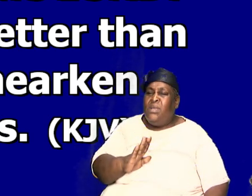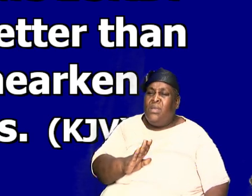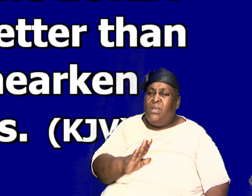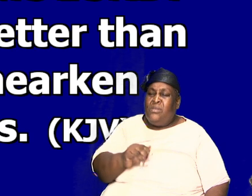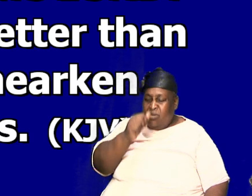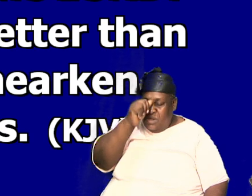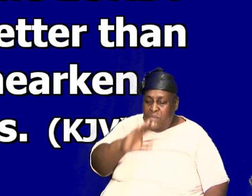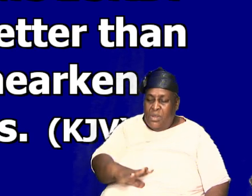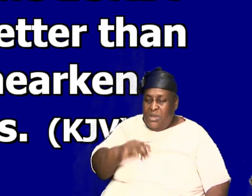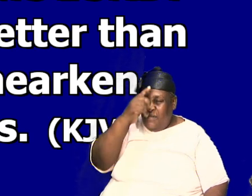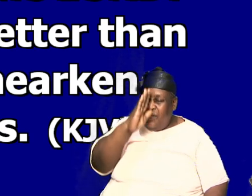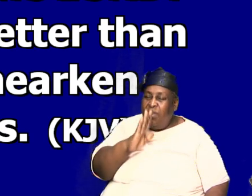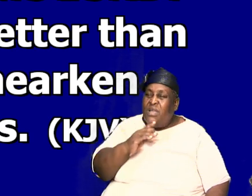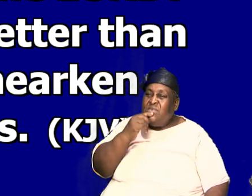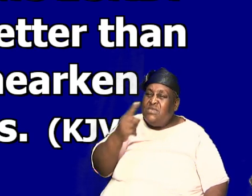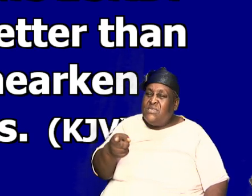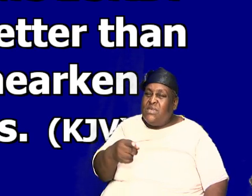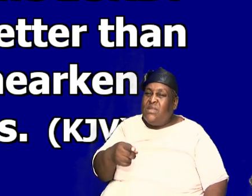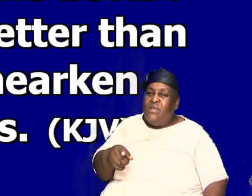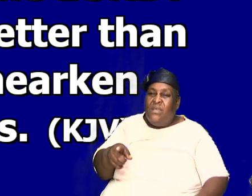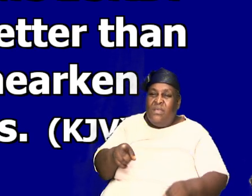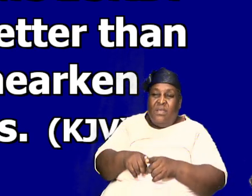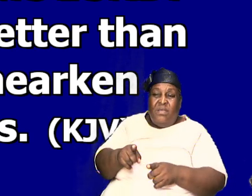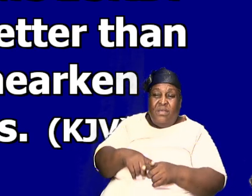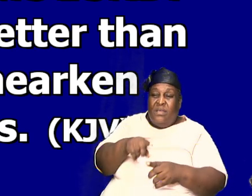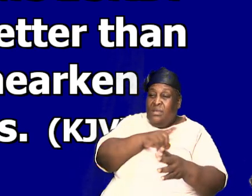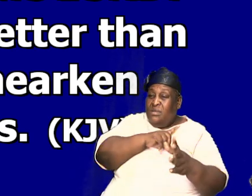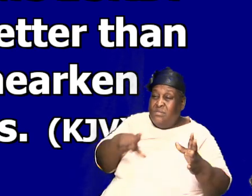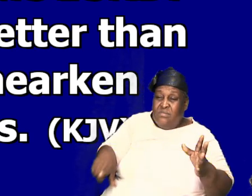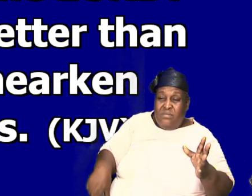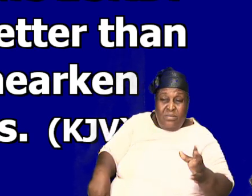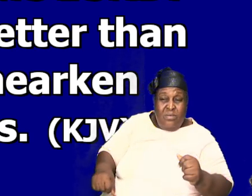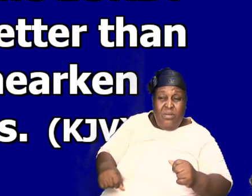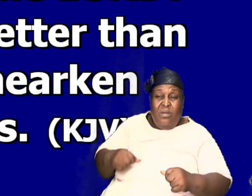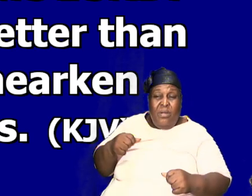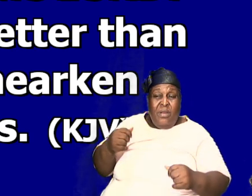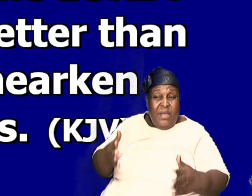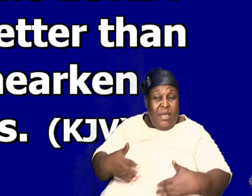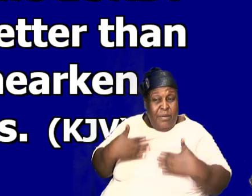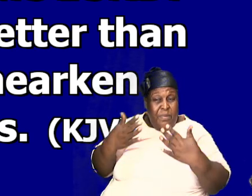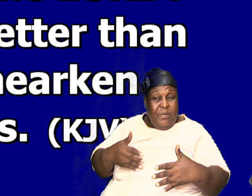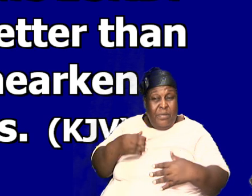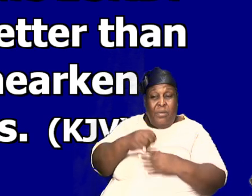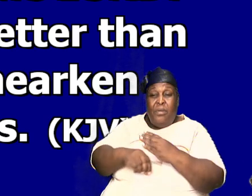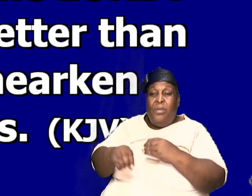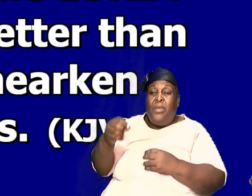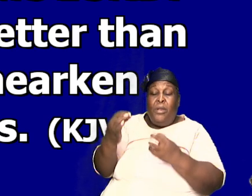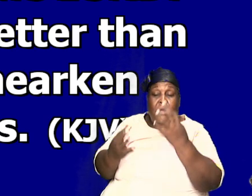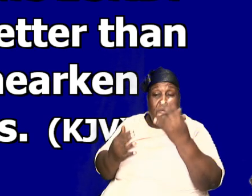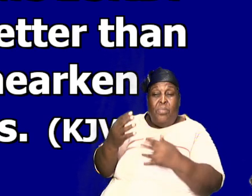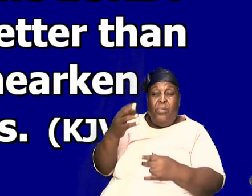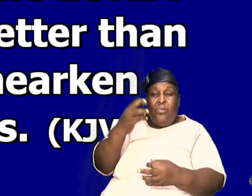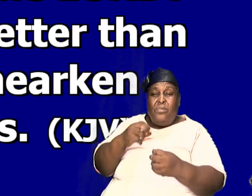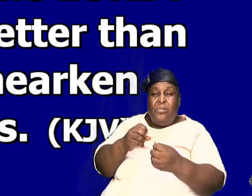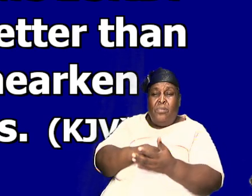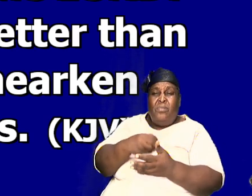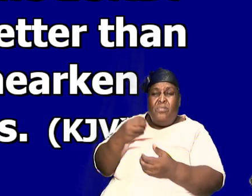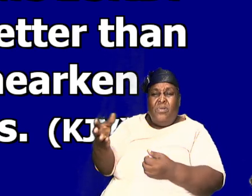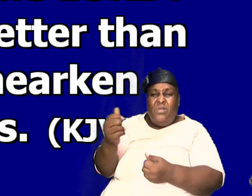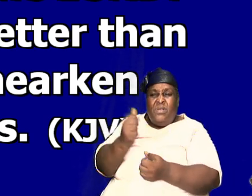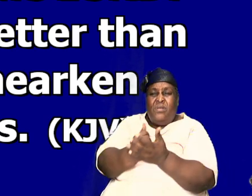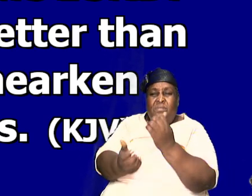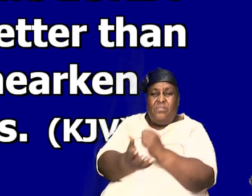unto him, have the Lord as great delight in burnt offering and sacrificing as in obeying the voice of the